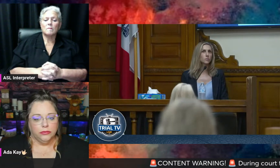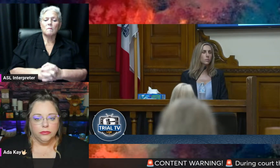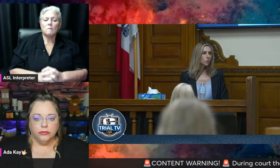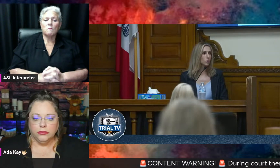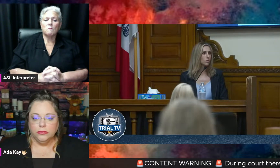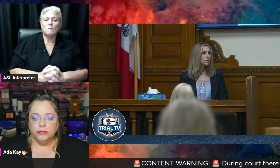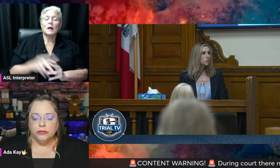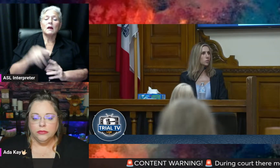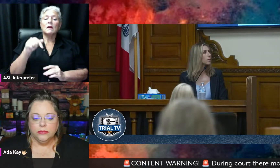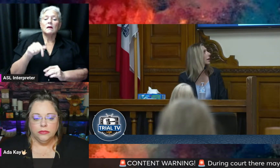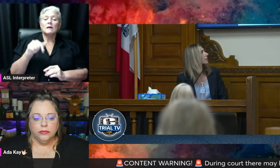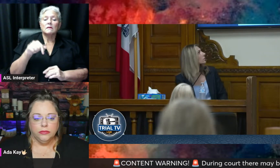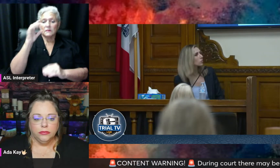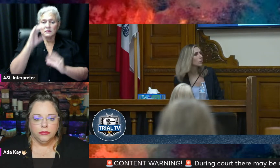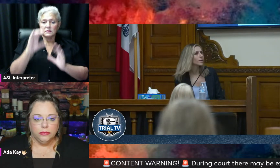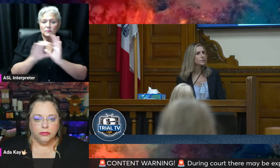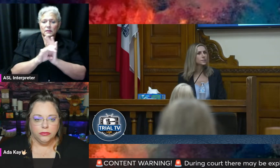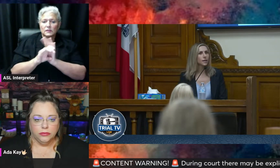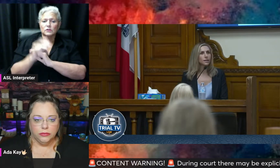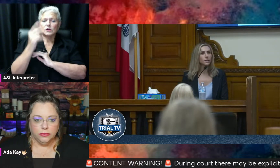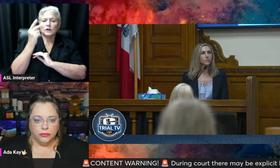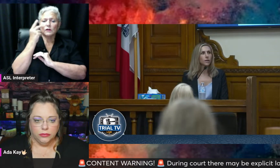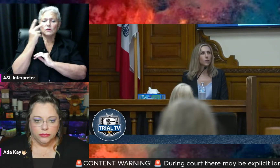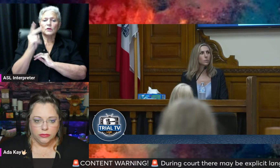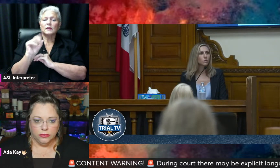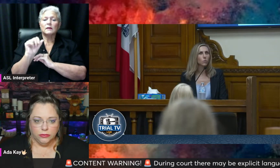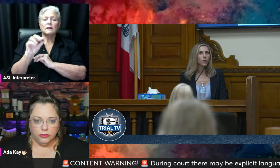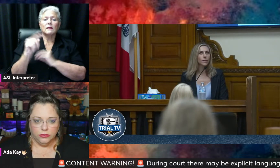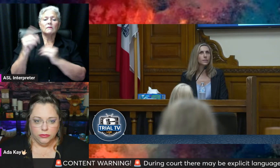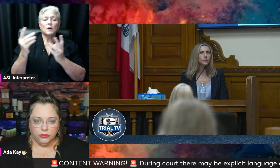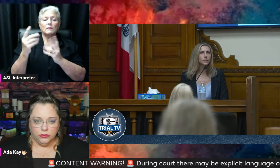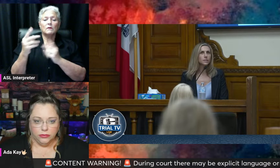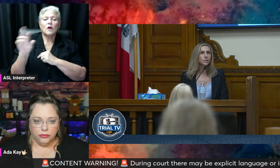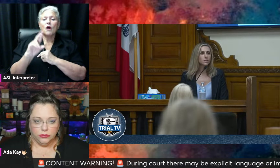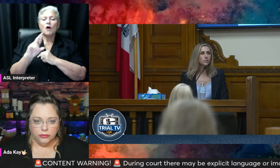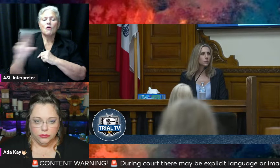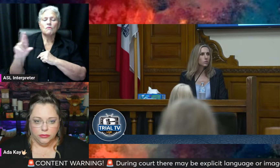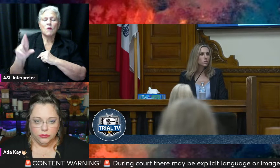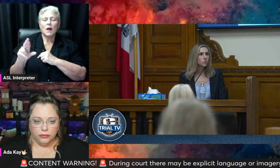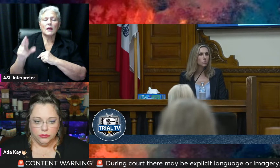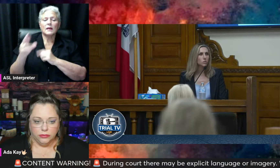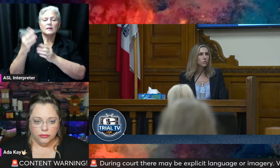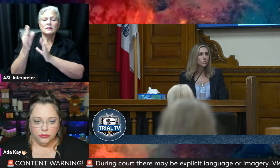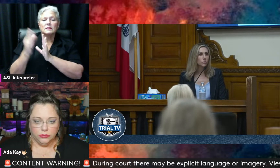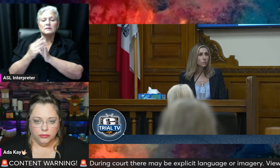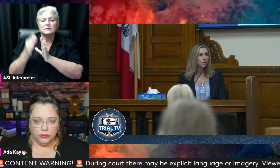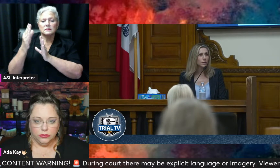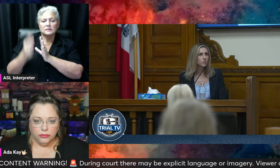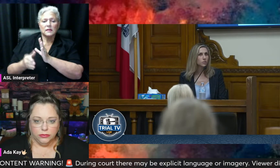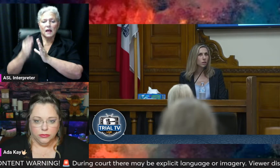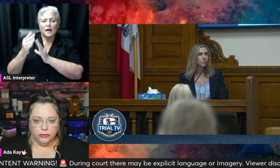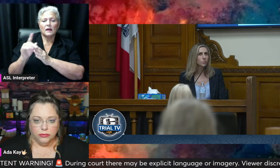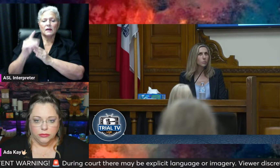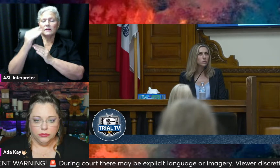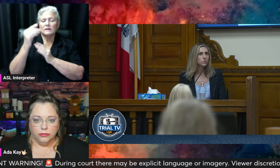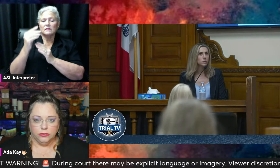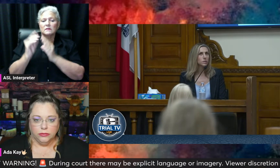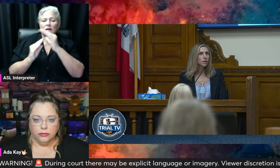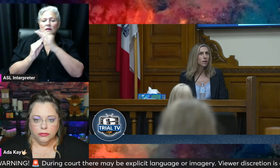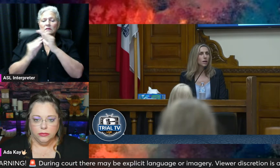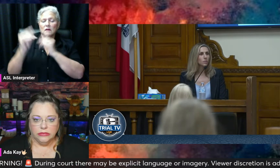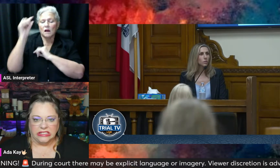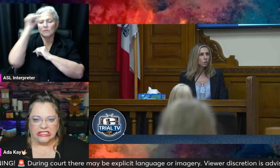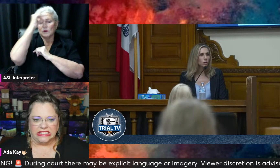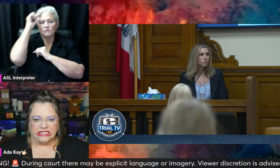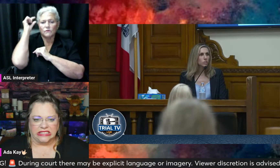So this photo is looking at the right side of the upper forehead. Here, there are a total of 3 chopping